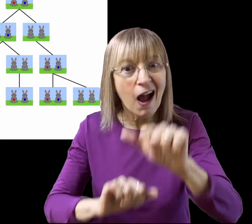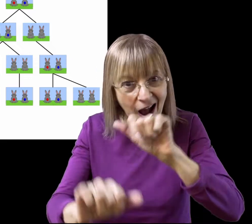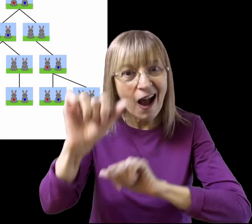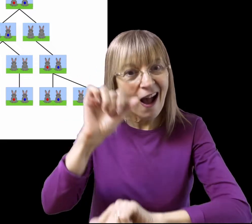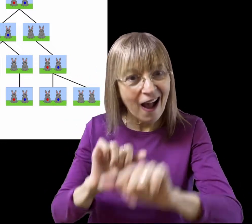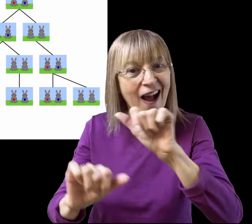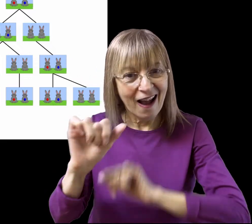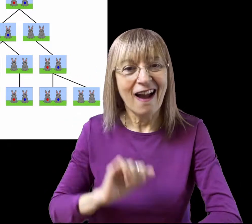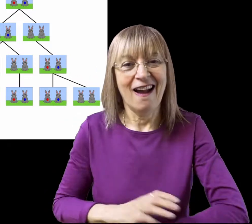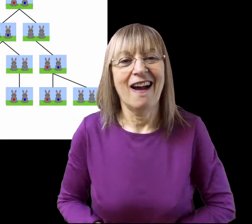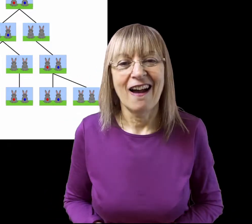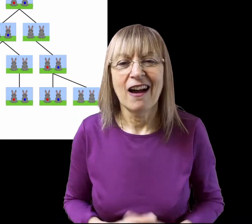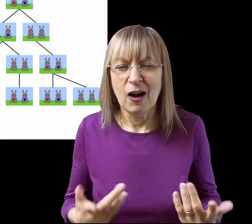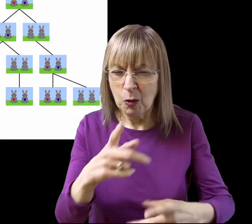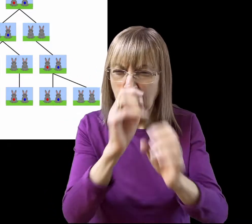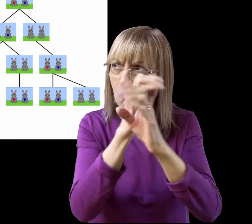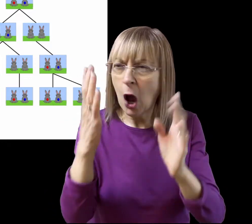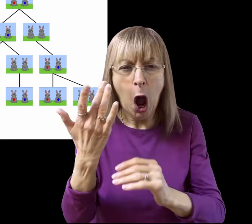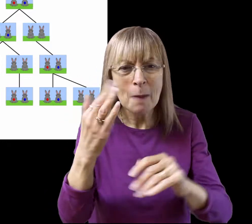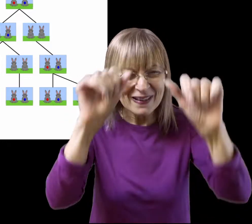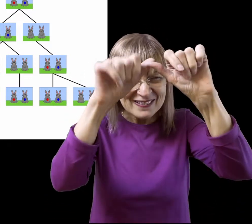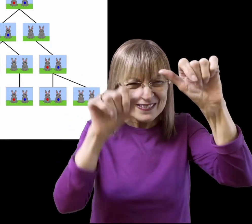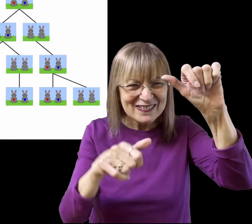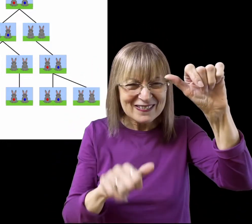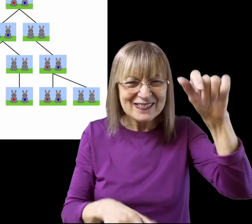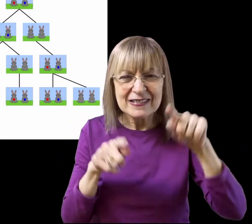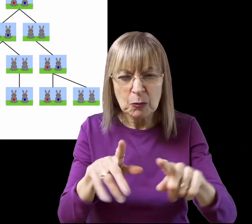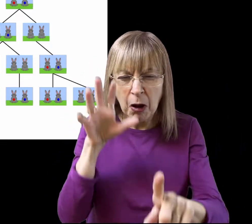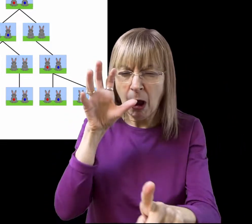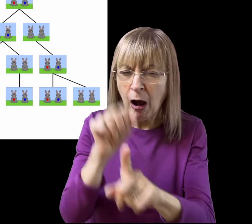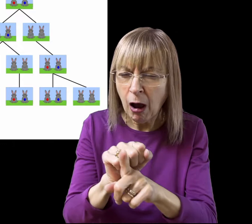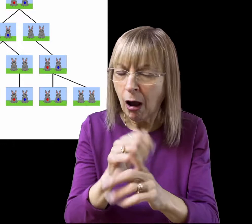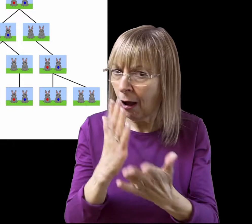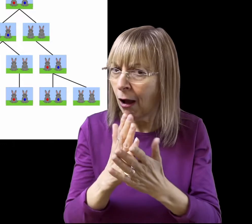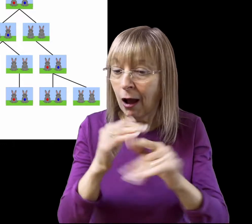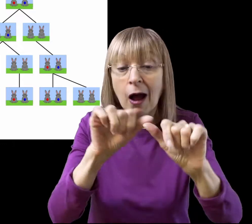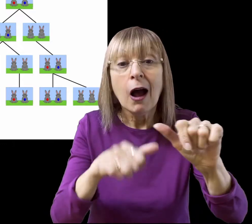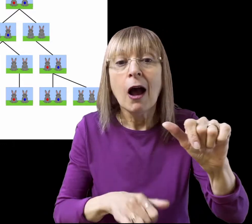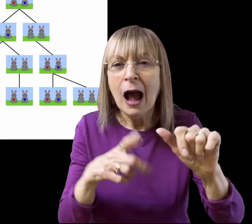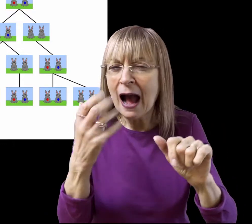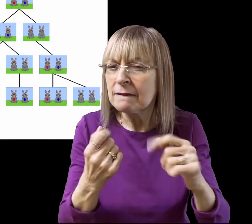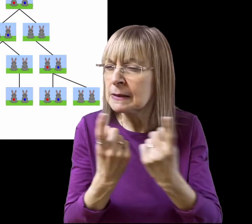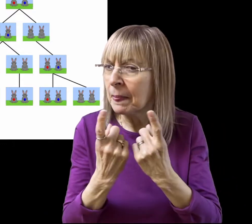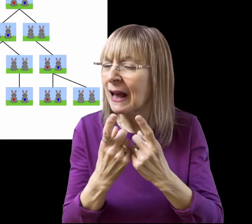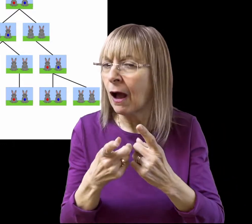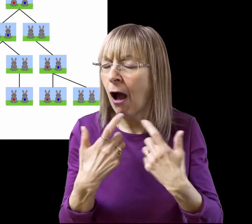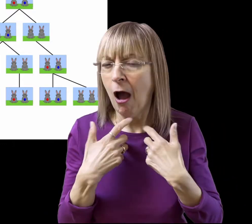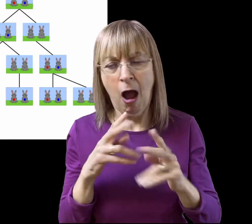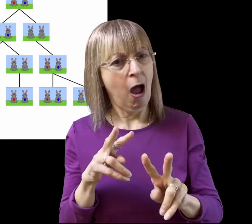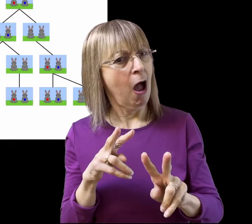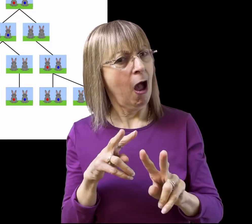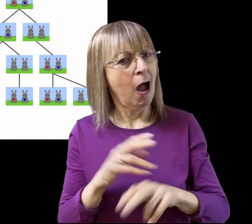5. How far can you take the sequence? And can you spot anything interesting about